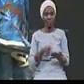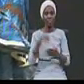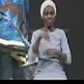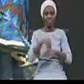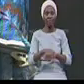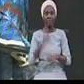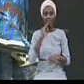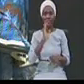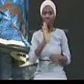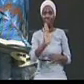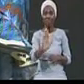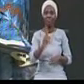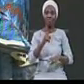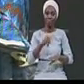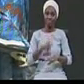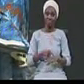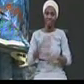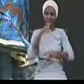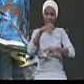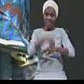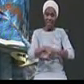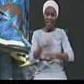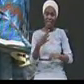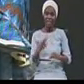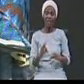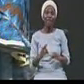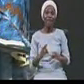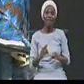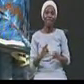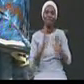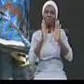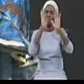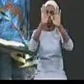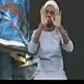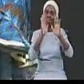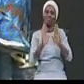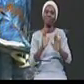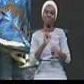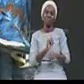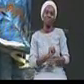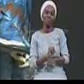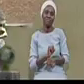Tonight is your night, brother, the night of breakthrough, amen.